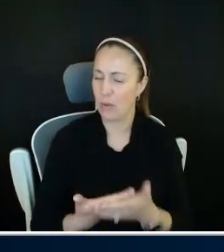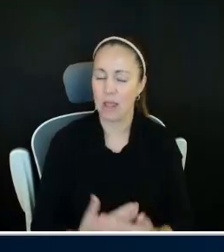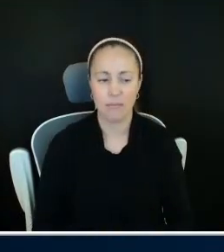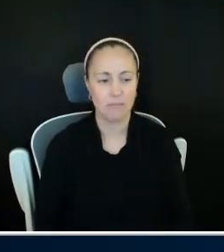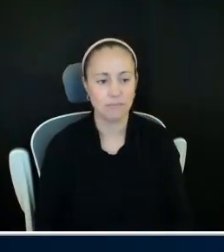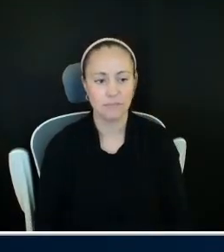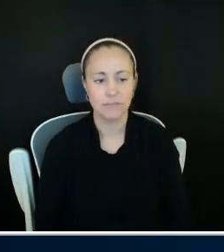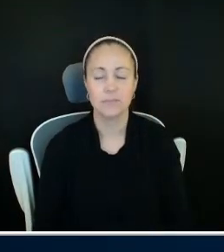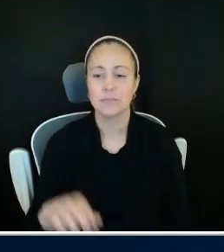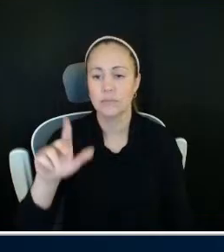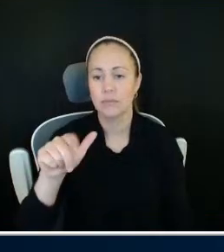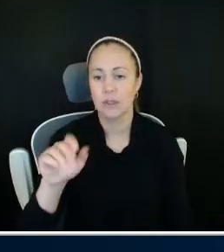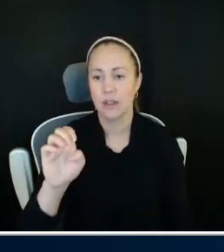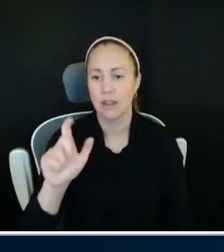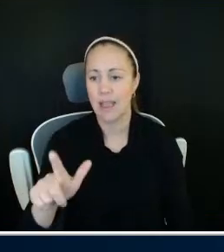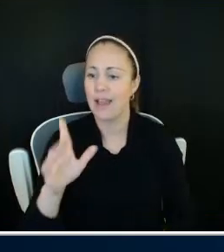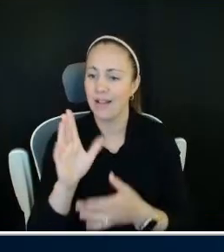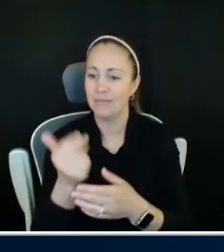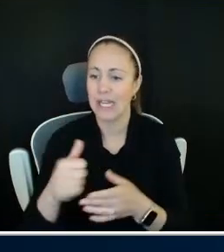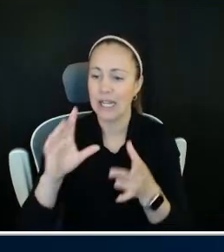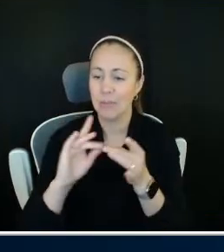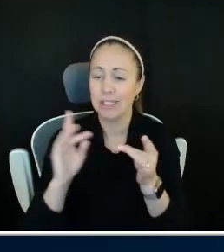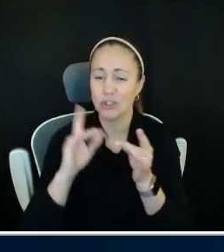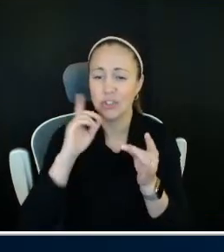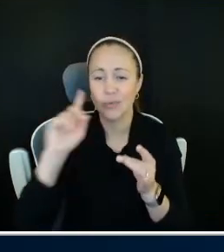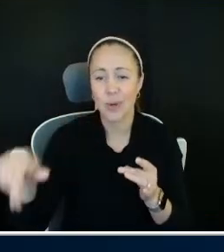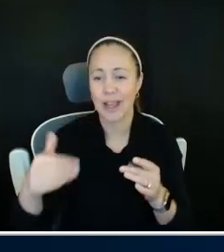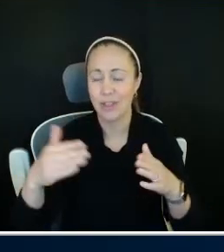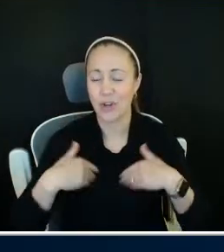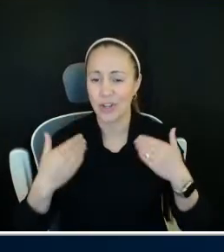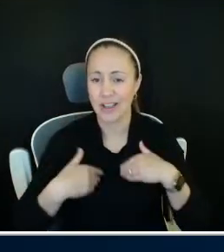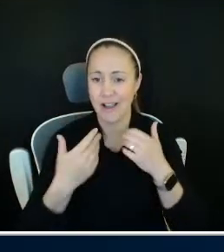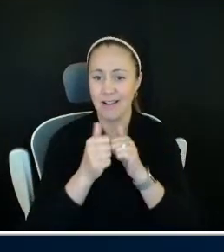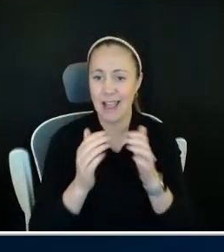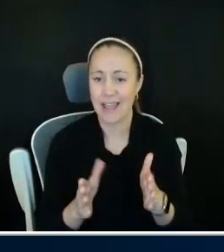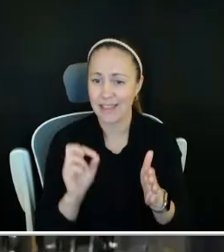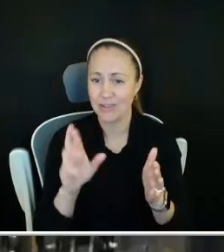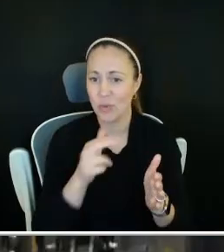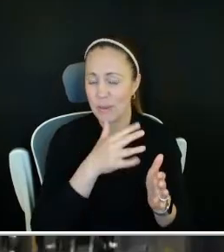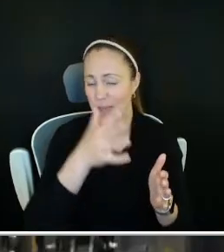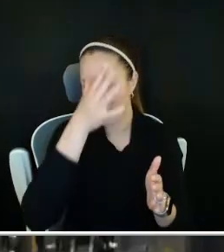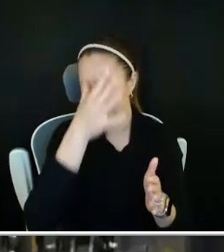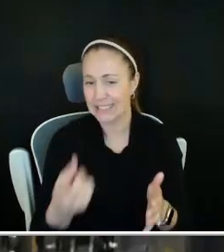any messages to other young athletes or parents watching that you want our viewers to know?